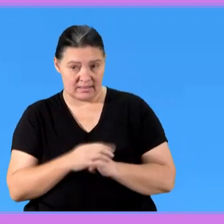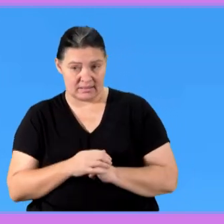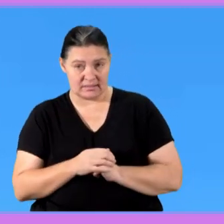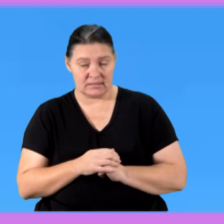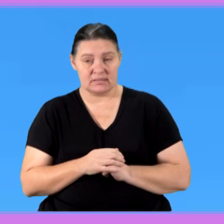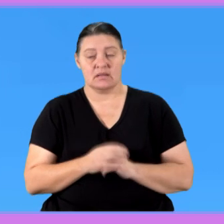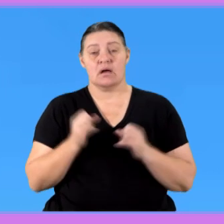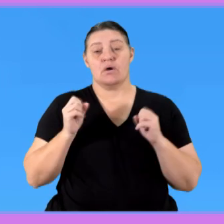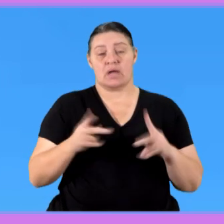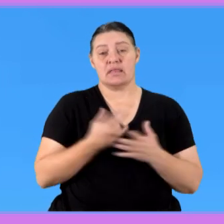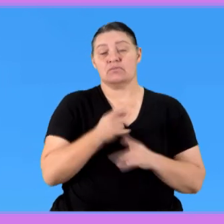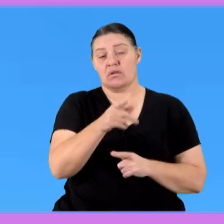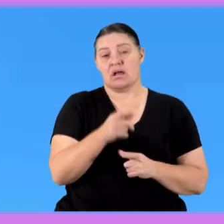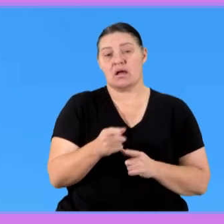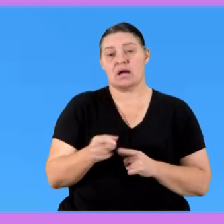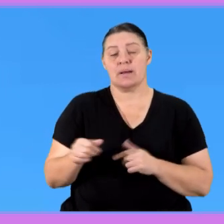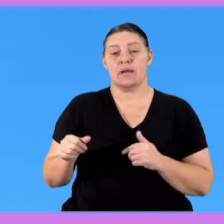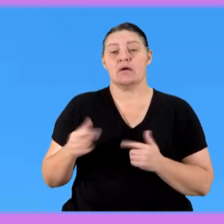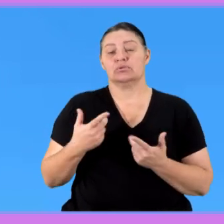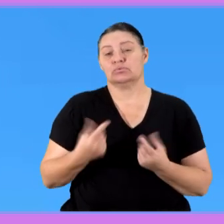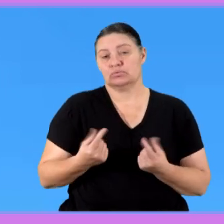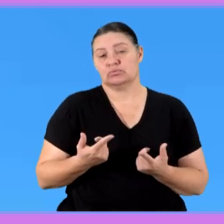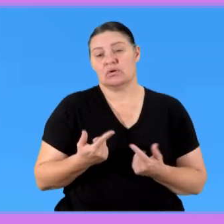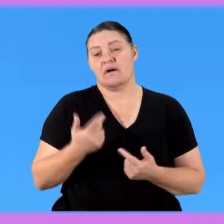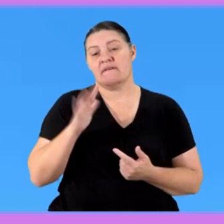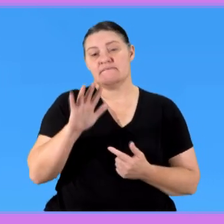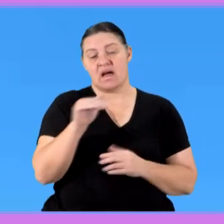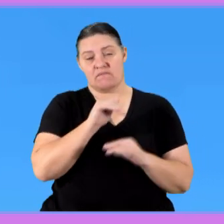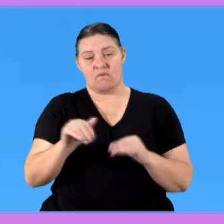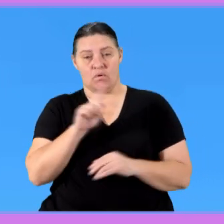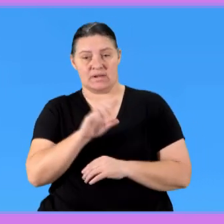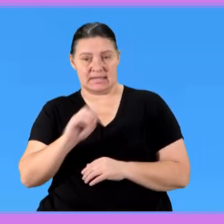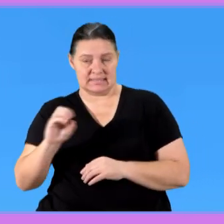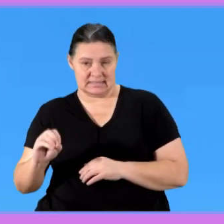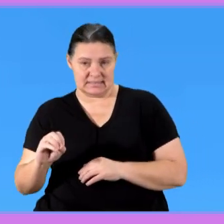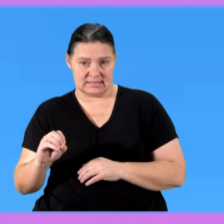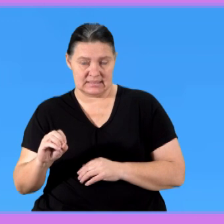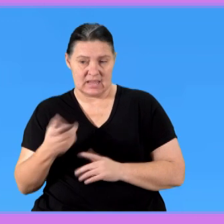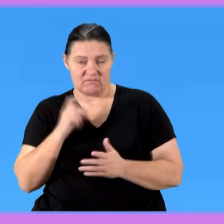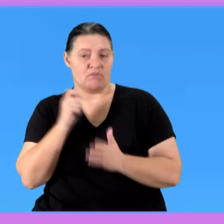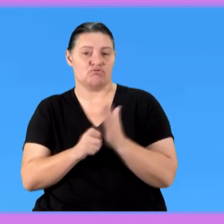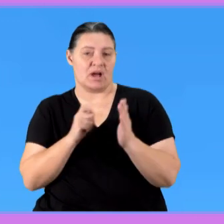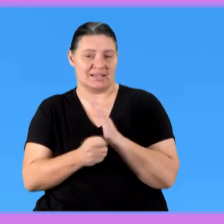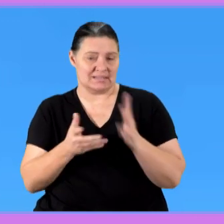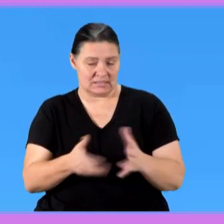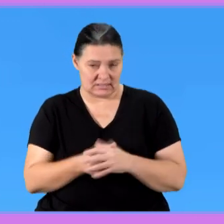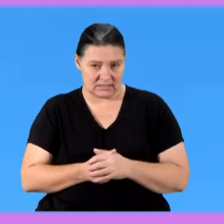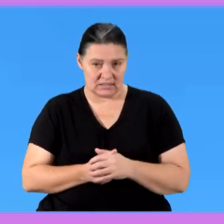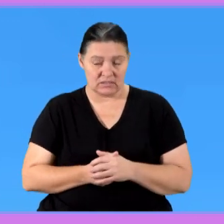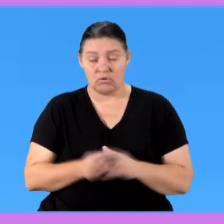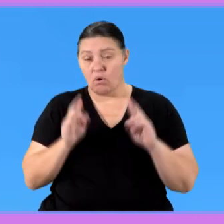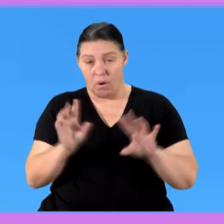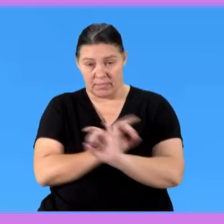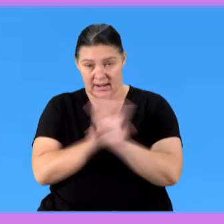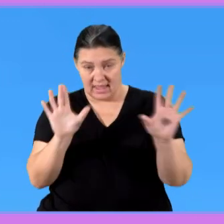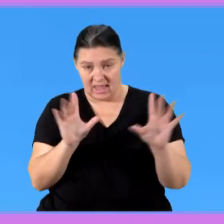you. Okay, this will also take us then to 5 over 100 if I write it, okay, like that. So